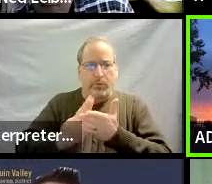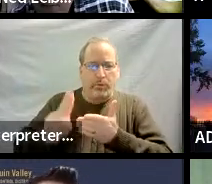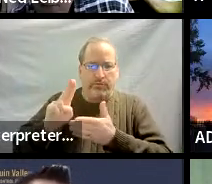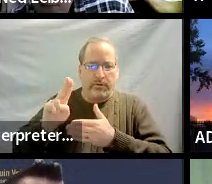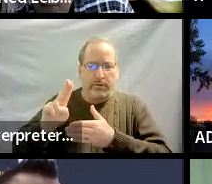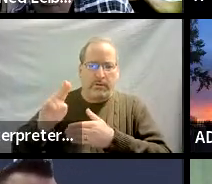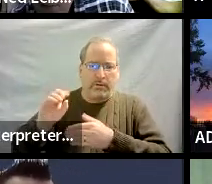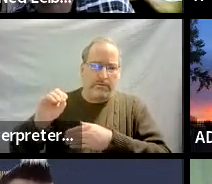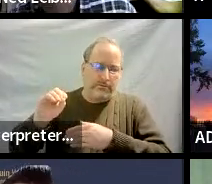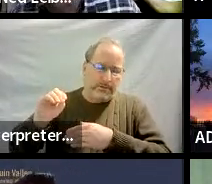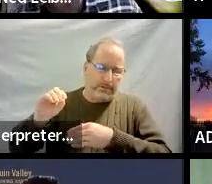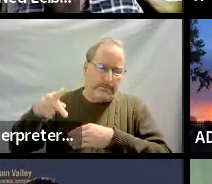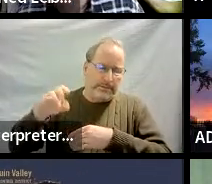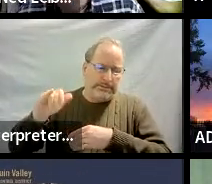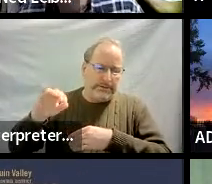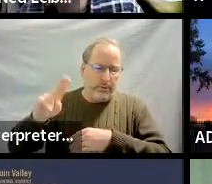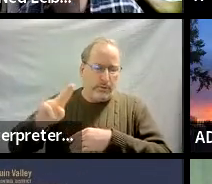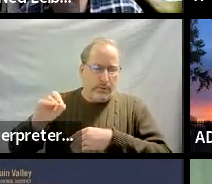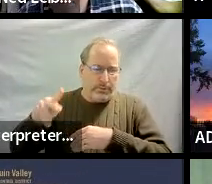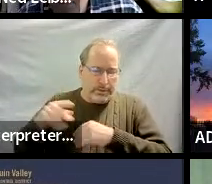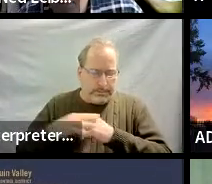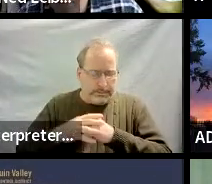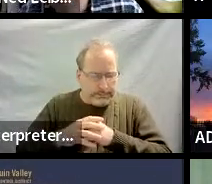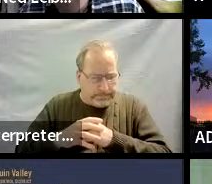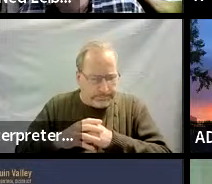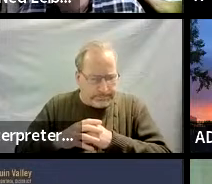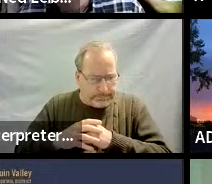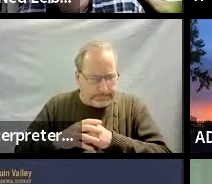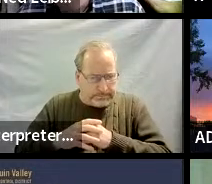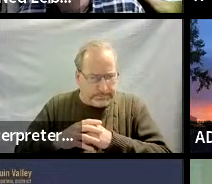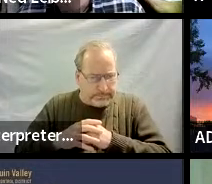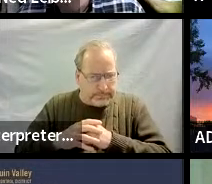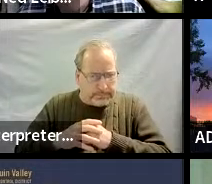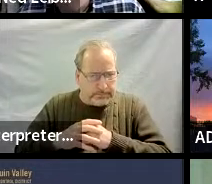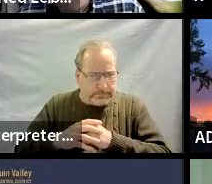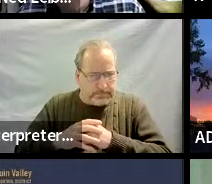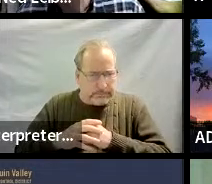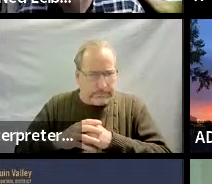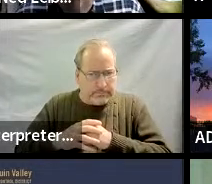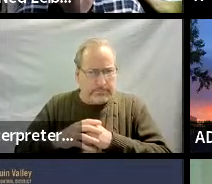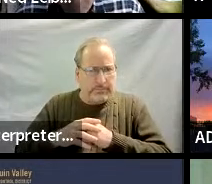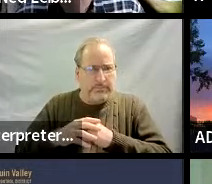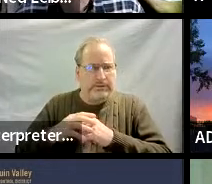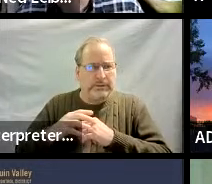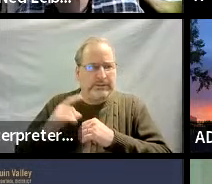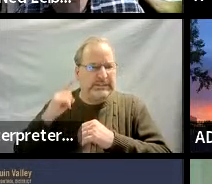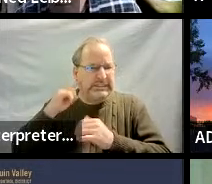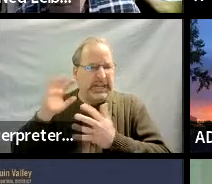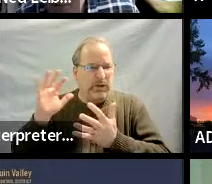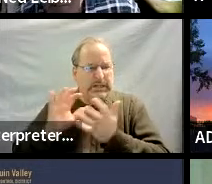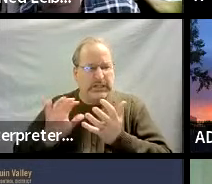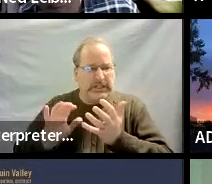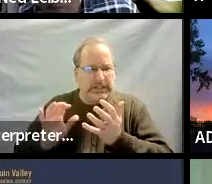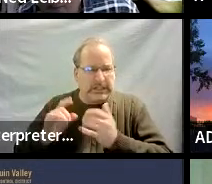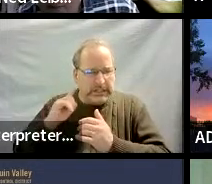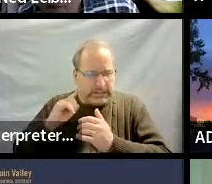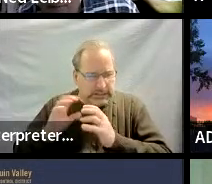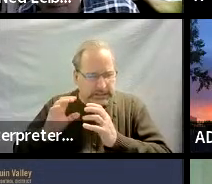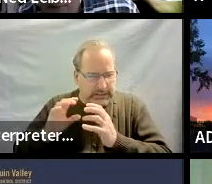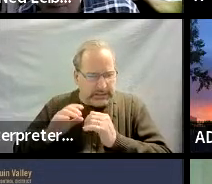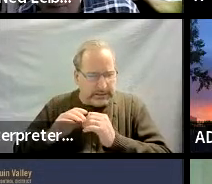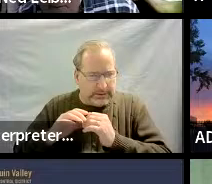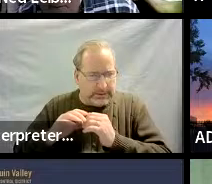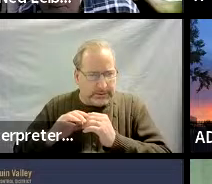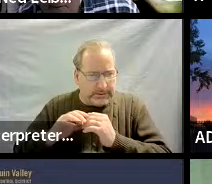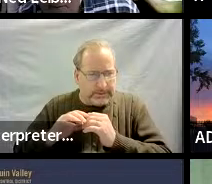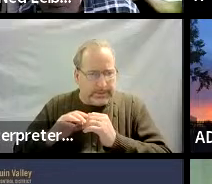lives in the area that's not well represented. And then also noting that the county is actively recruiting for the Broad Tract